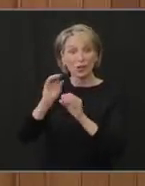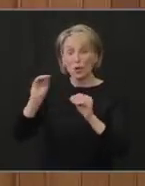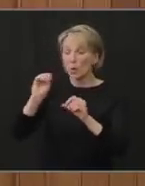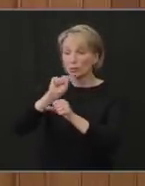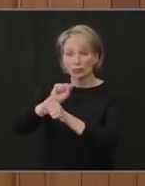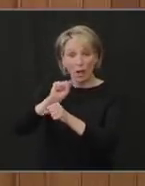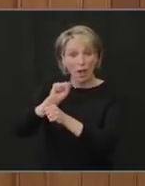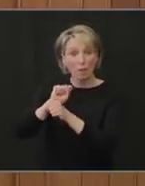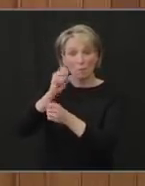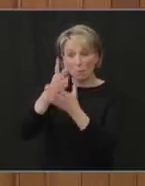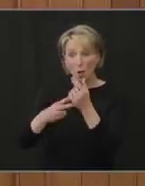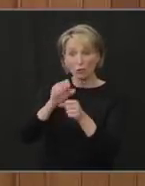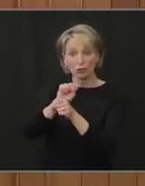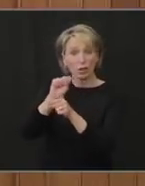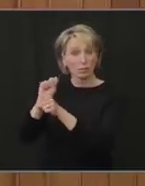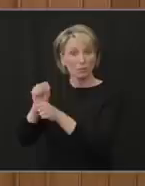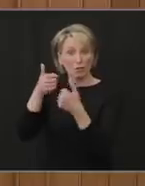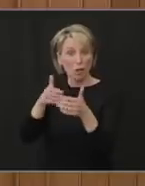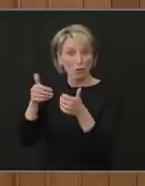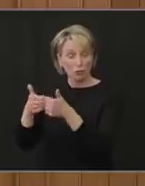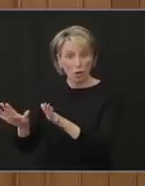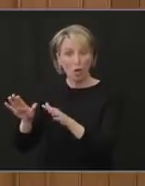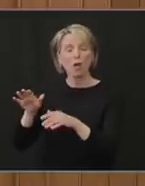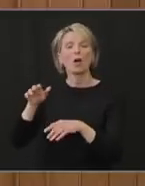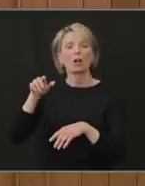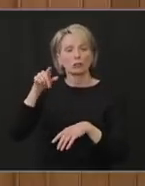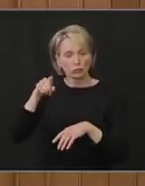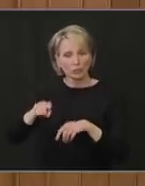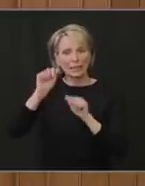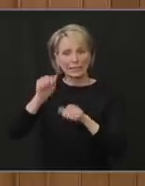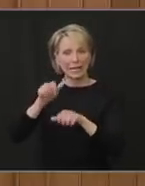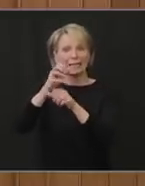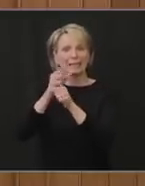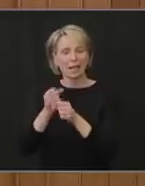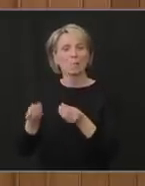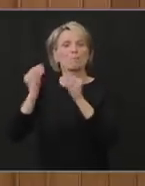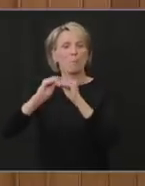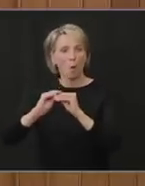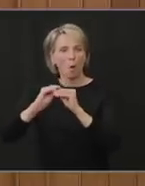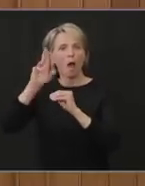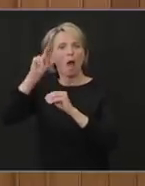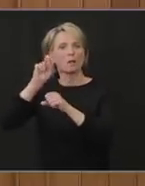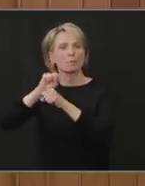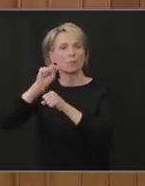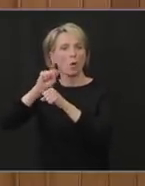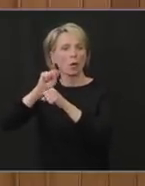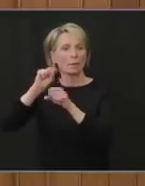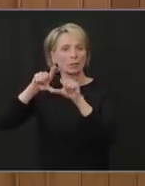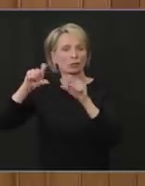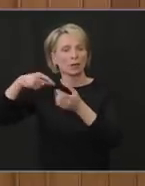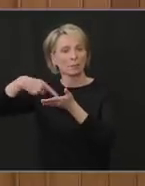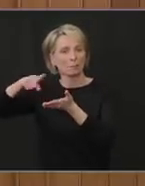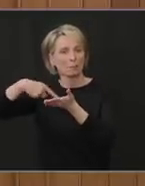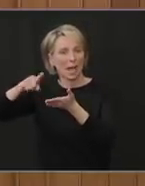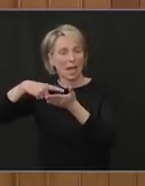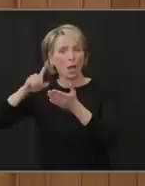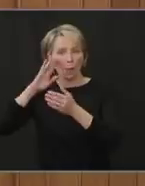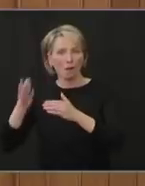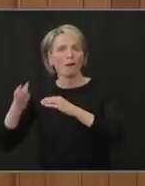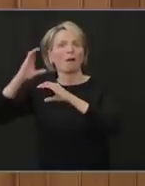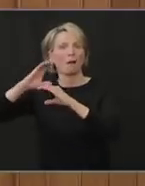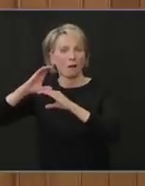to be eligible for a supersized unemployment compensation check that will last for 4 additional